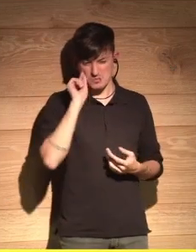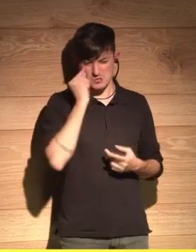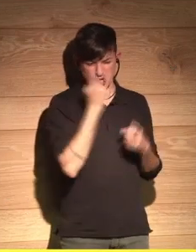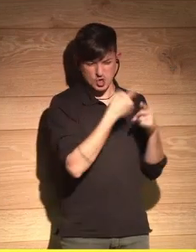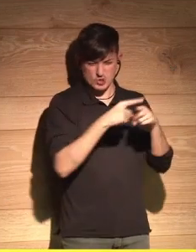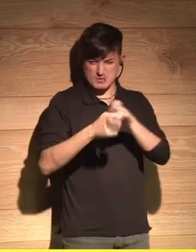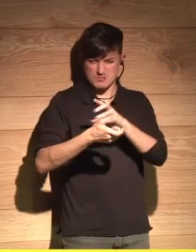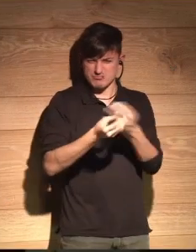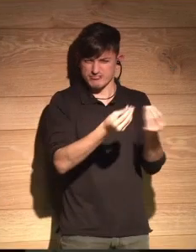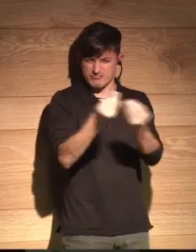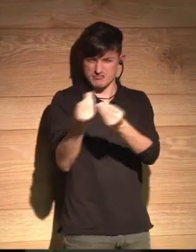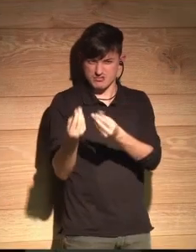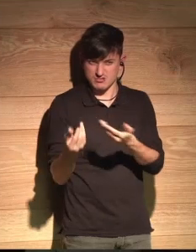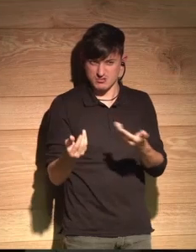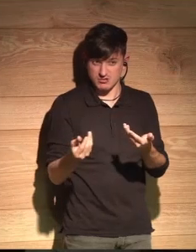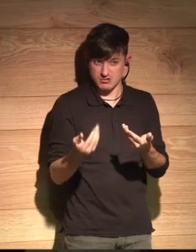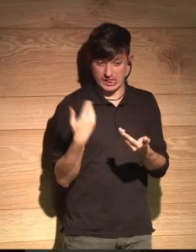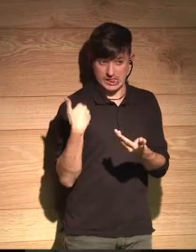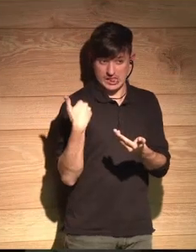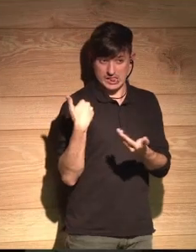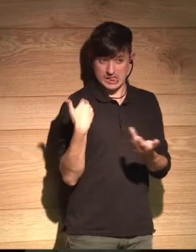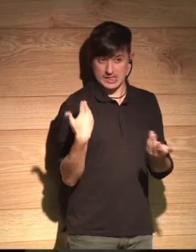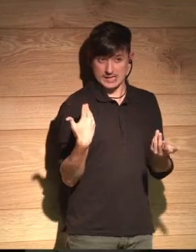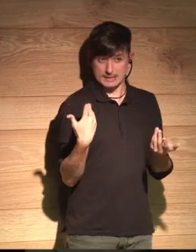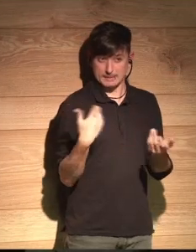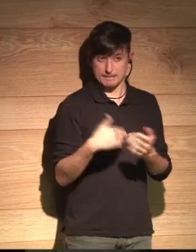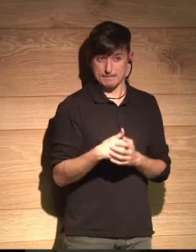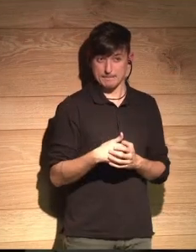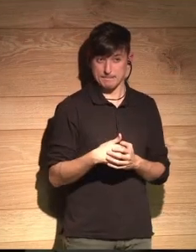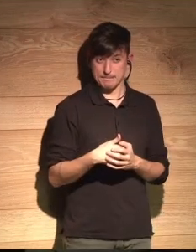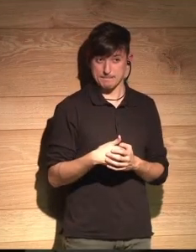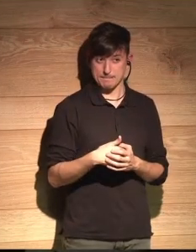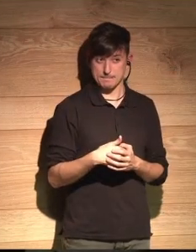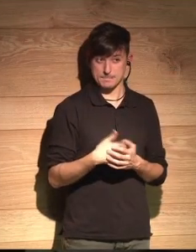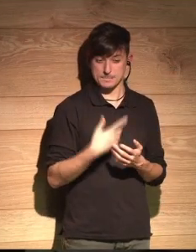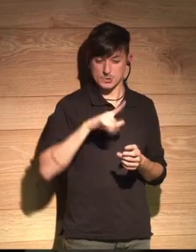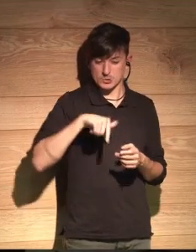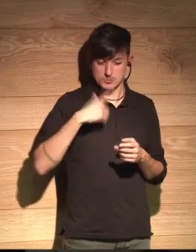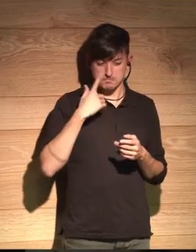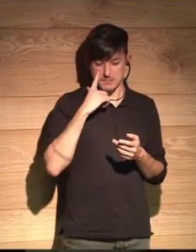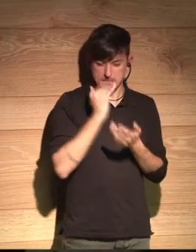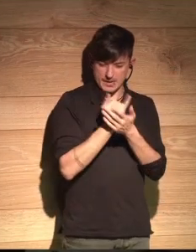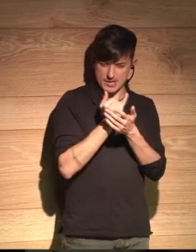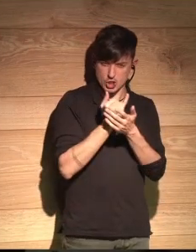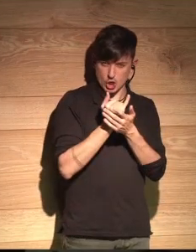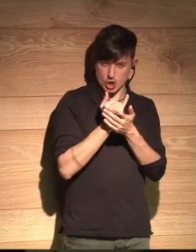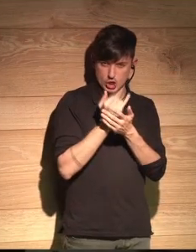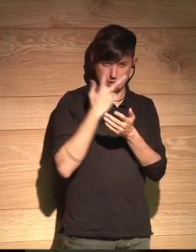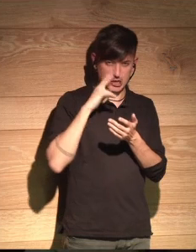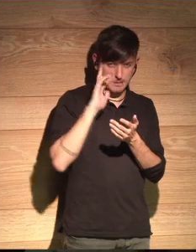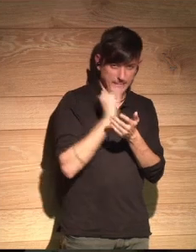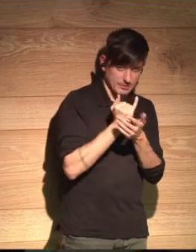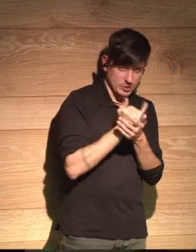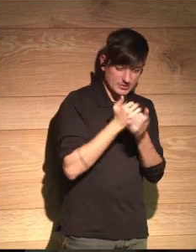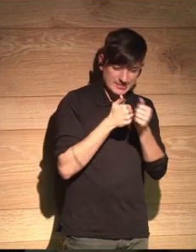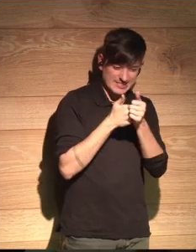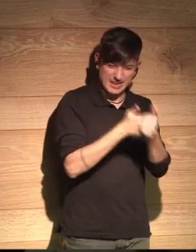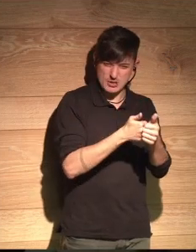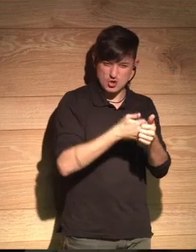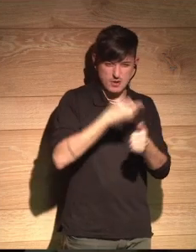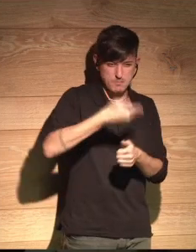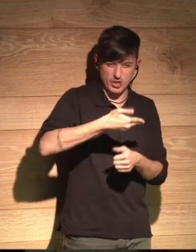years, we've been doing an experiment, the largest ever tracking of e-waste on a global scale, where we